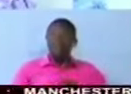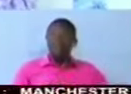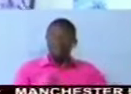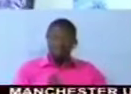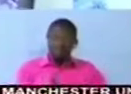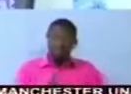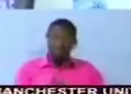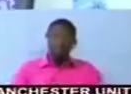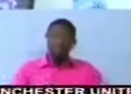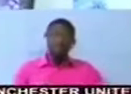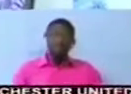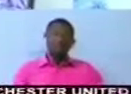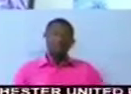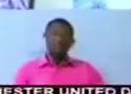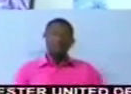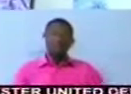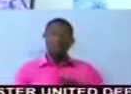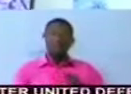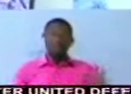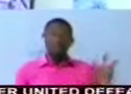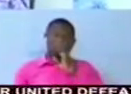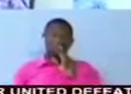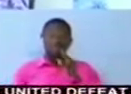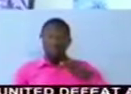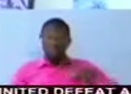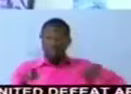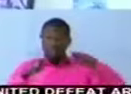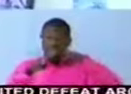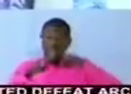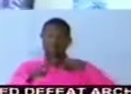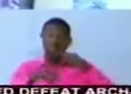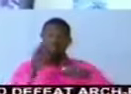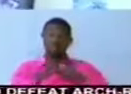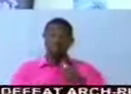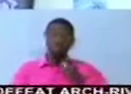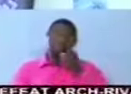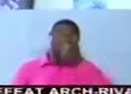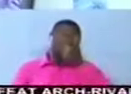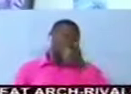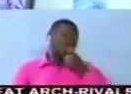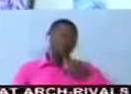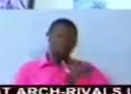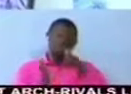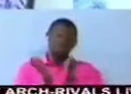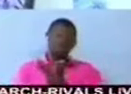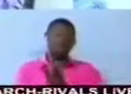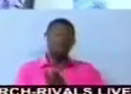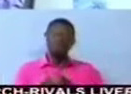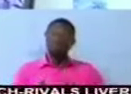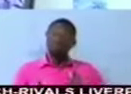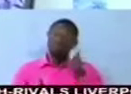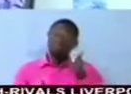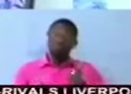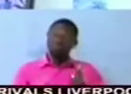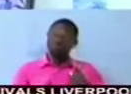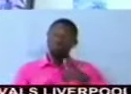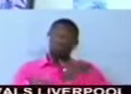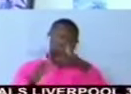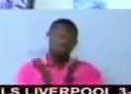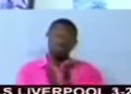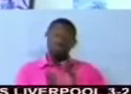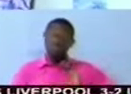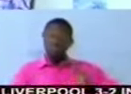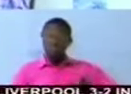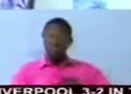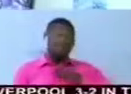regwarna mudjurom ben. Only for West Coast is up to three, up to six. Kapo yu am full lag fayda lang. And they were a good group of women, very